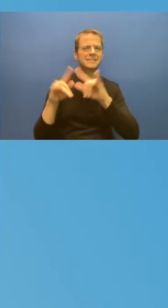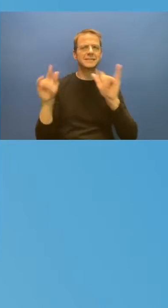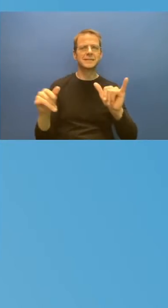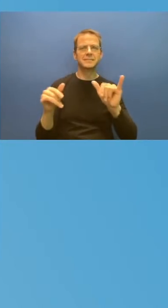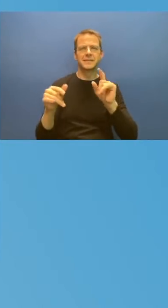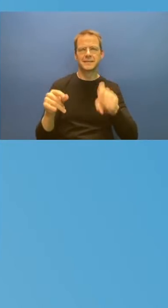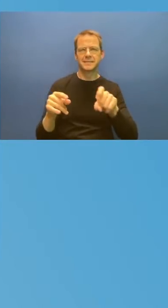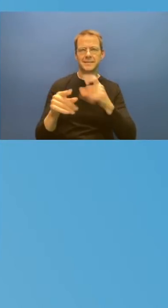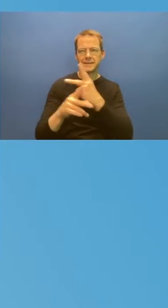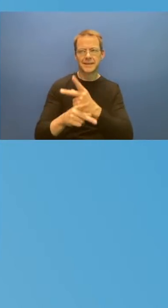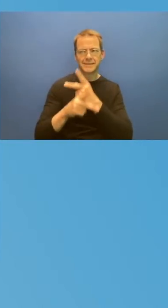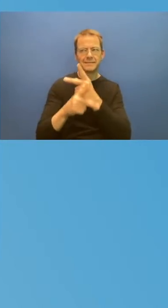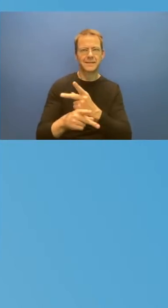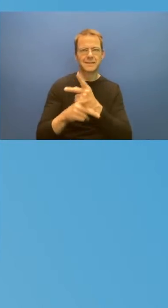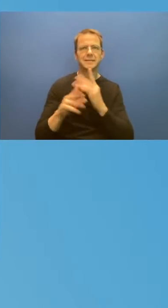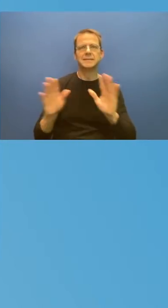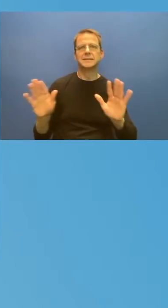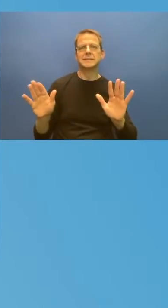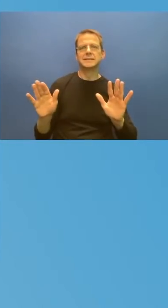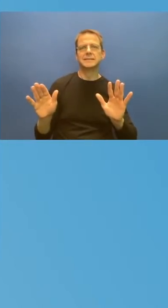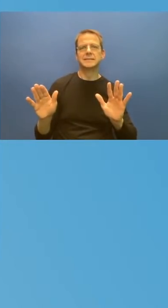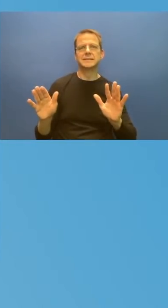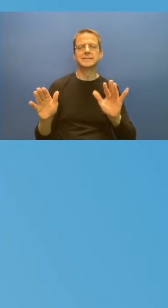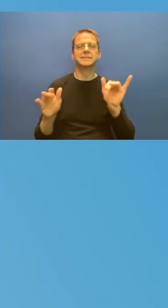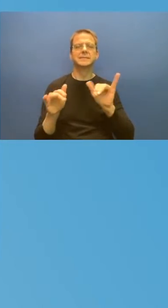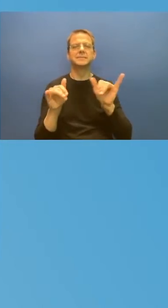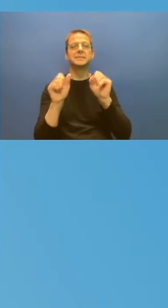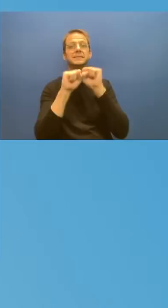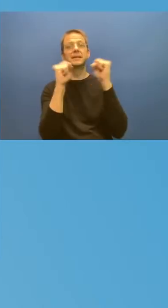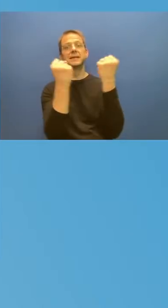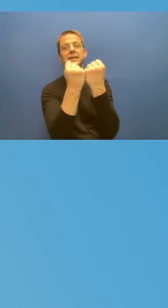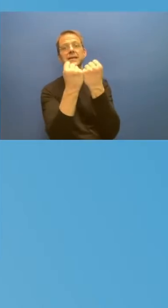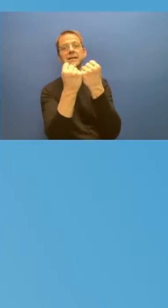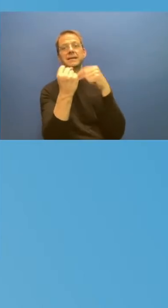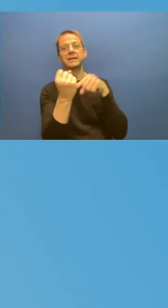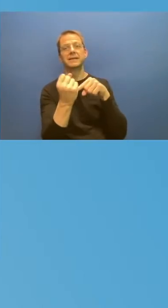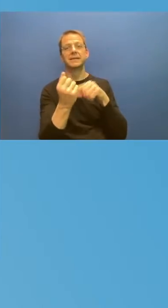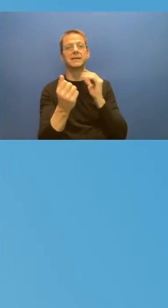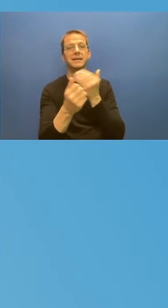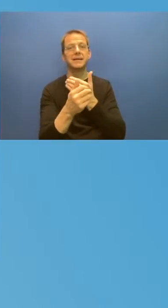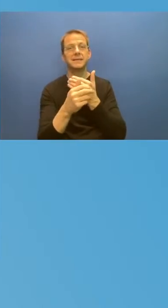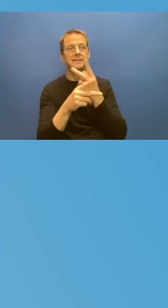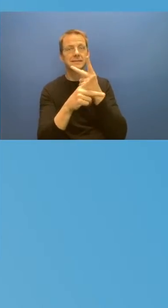the precautionary principle, whether it's been on mitigation strategies or airborne precautions.